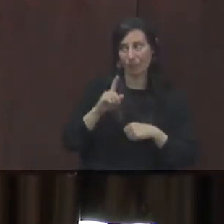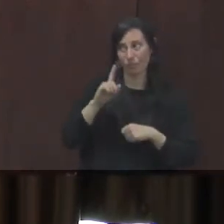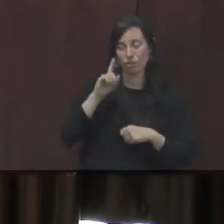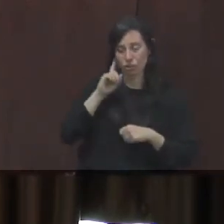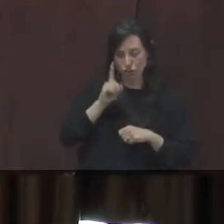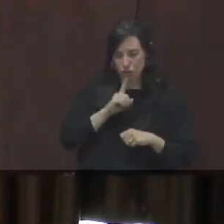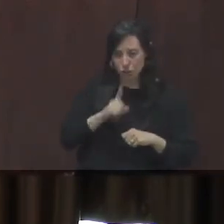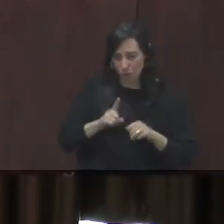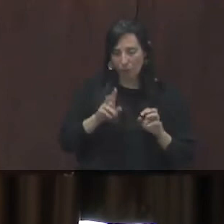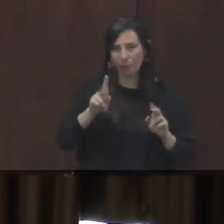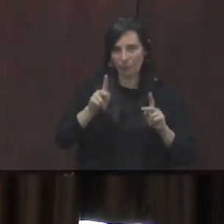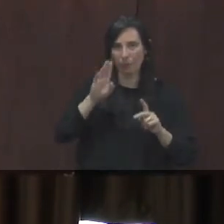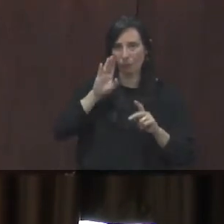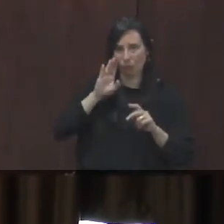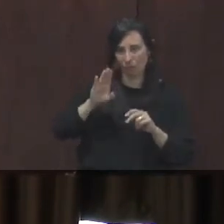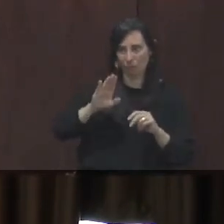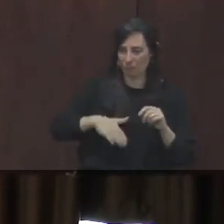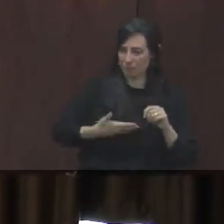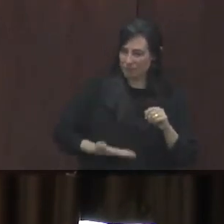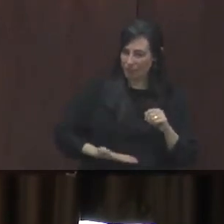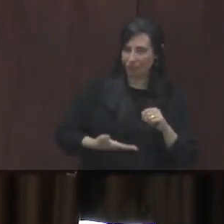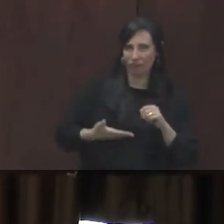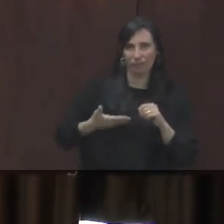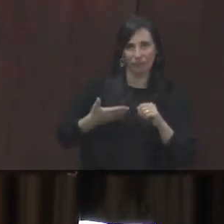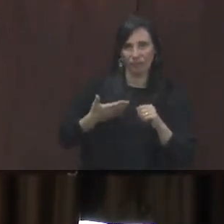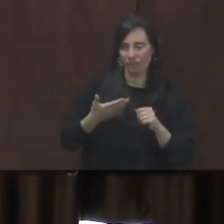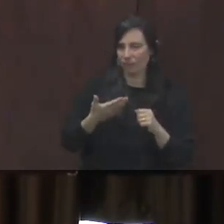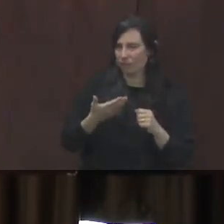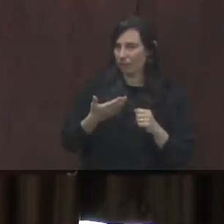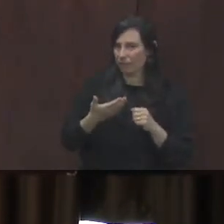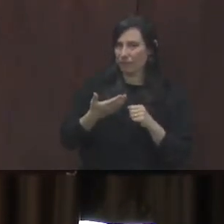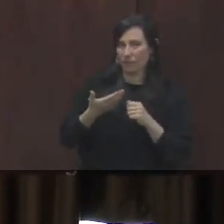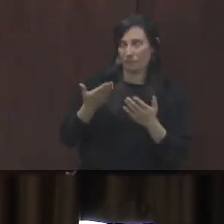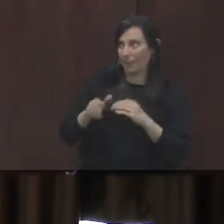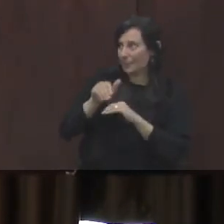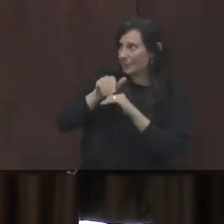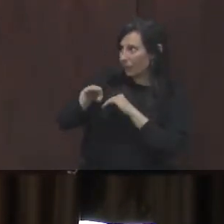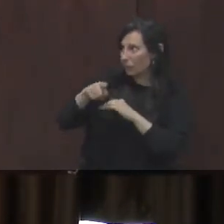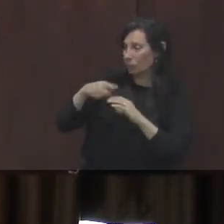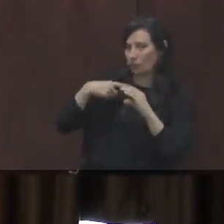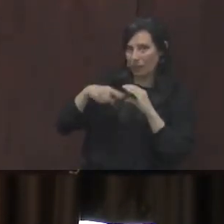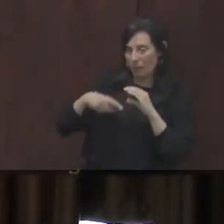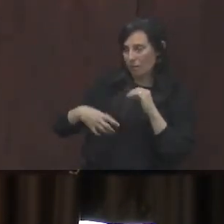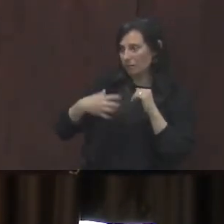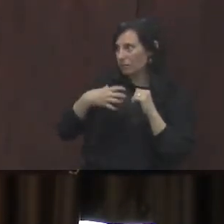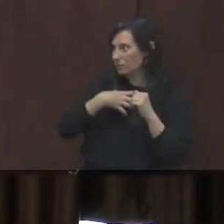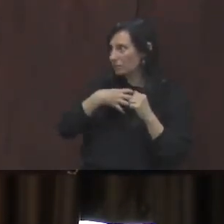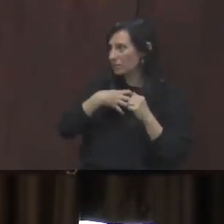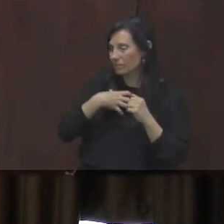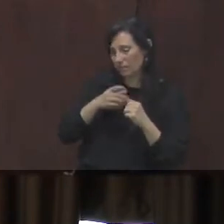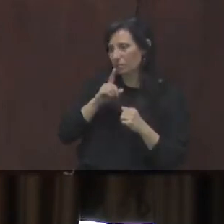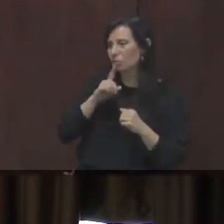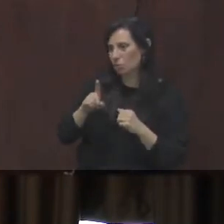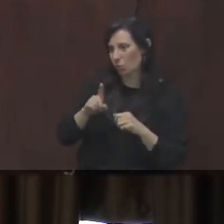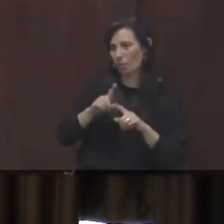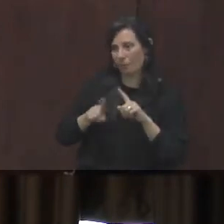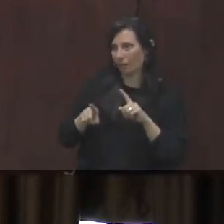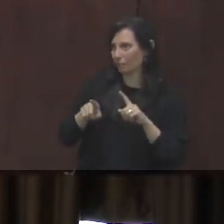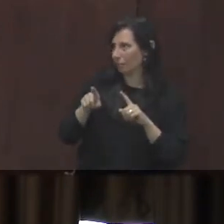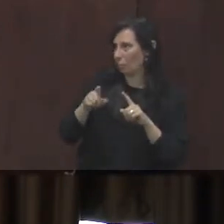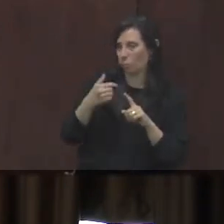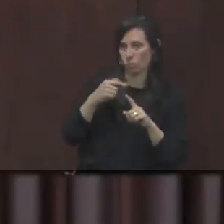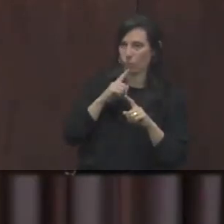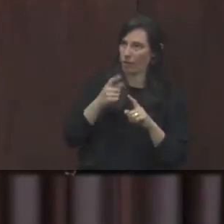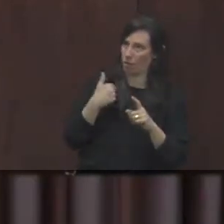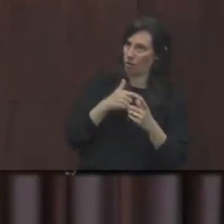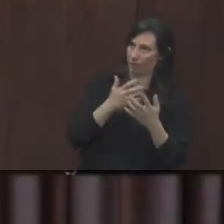of people upset at that process, but understanding the constraints we have. All right. And Commission, I know we're taking more time on this